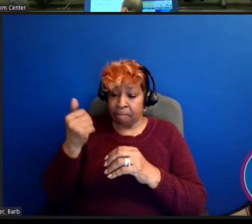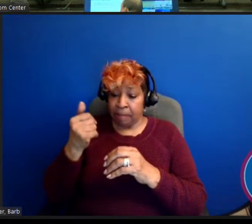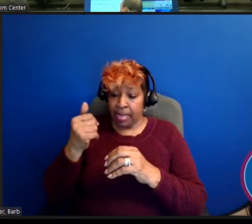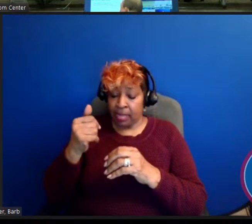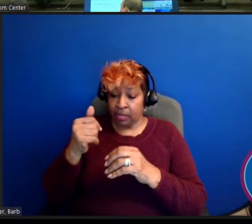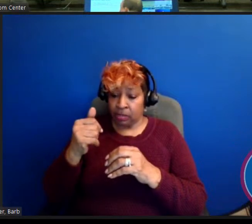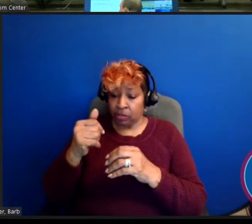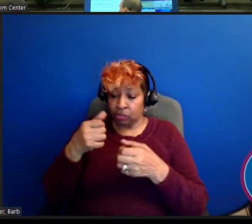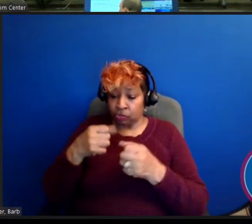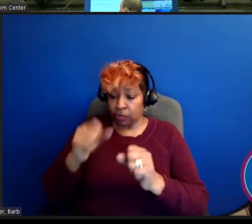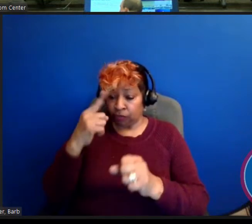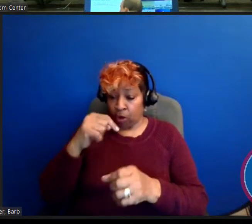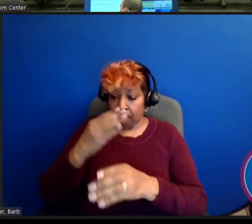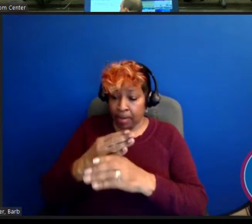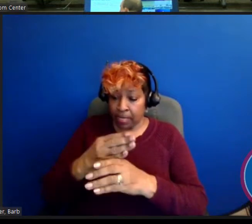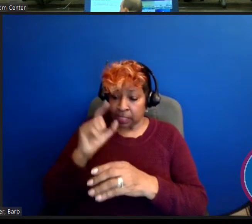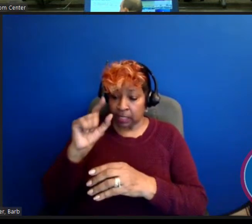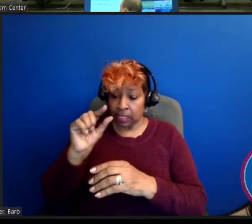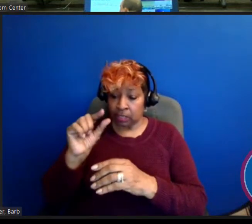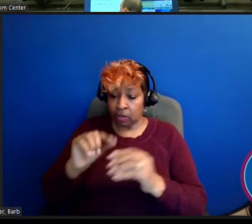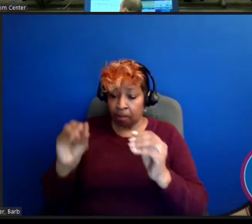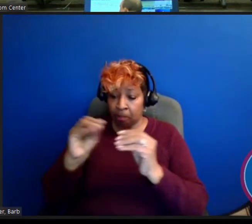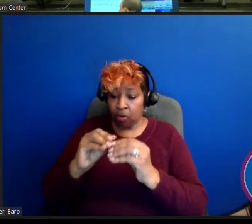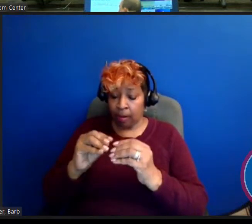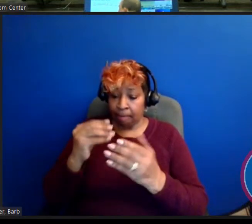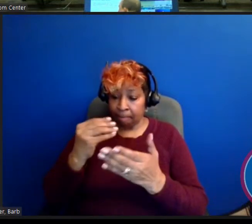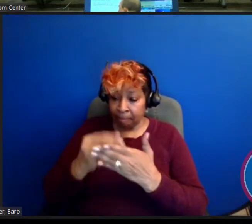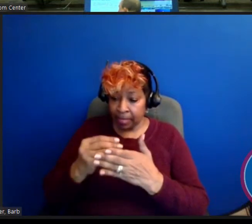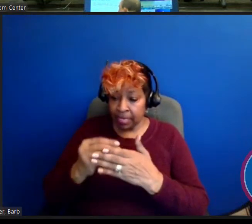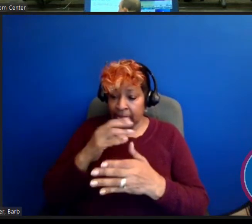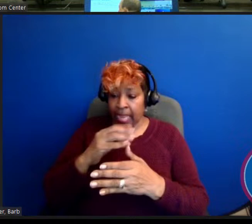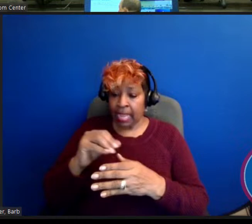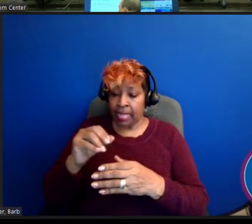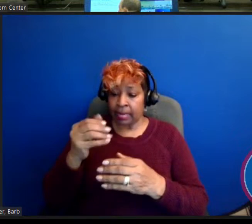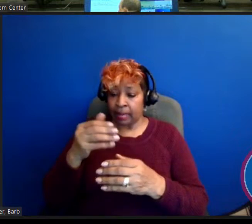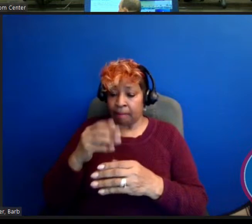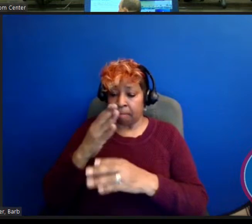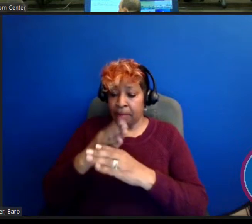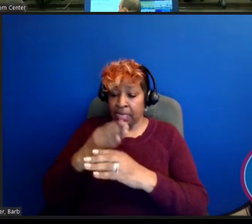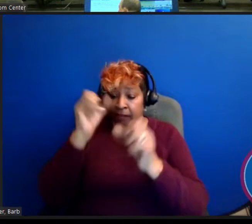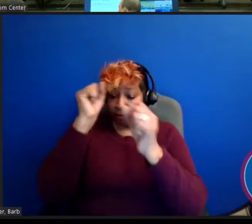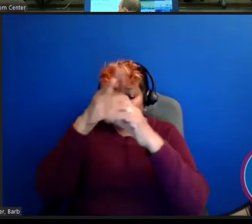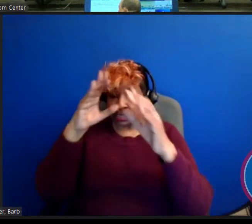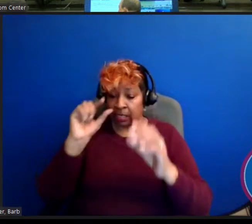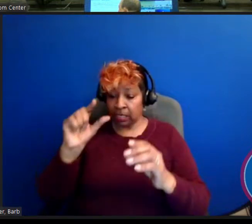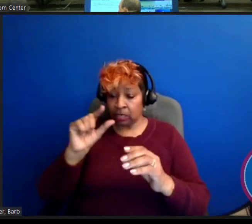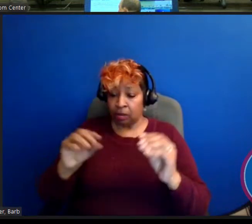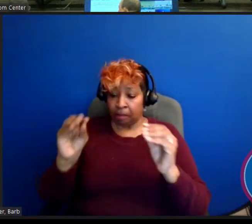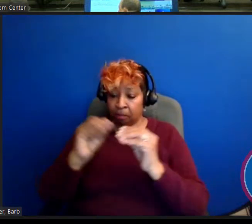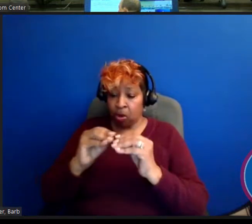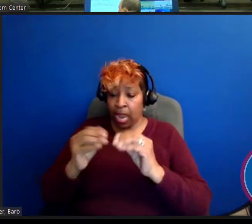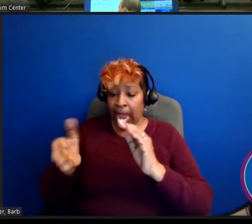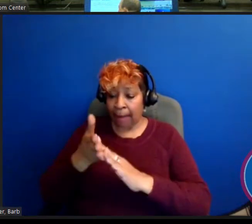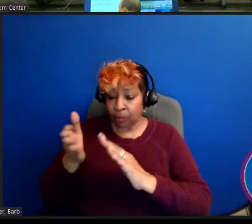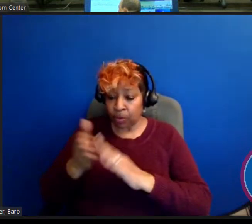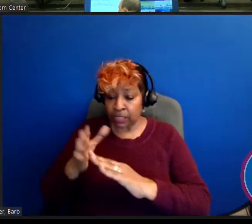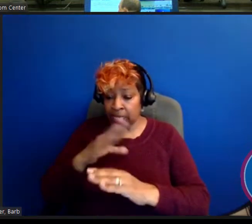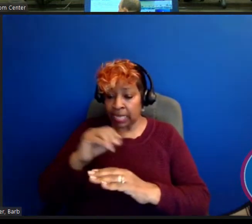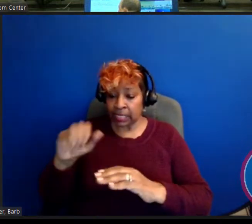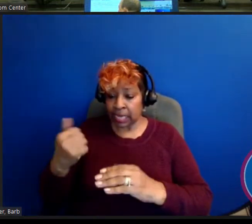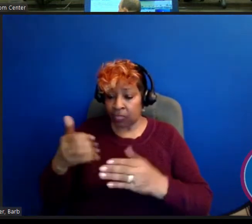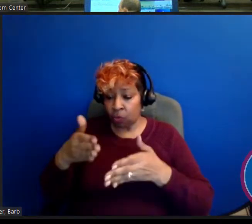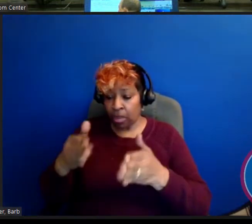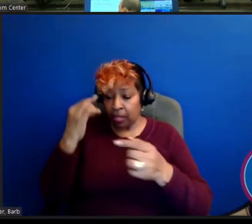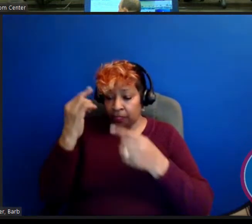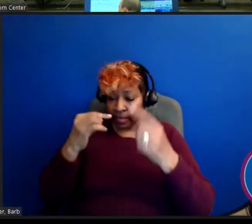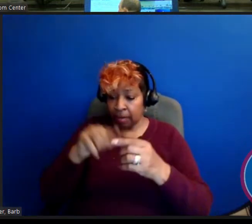Bus Vision is a little more the operations, or another way of thinking of it is Better Streets for Buses was really aimed at having a plan